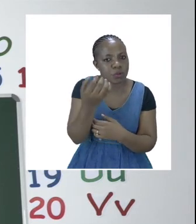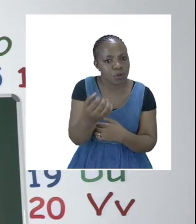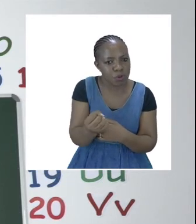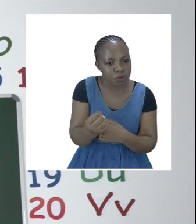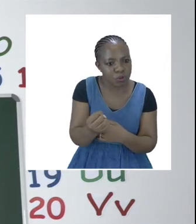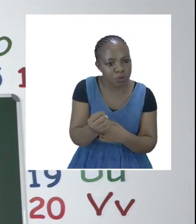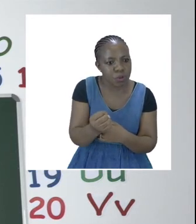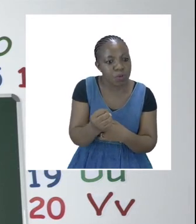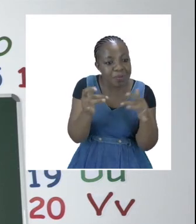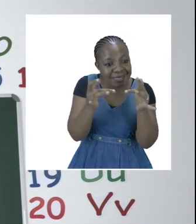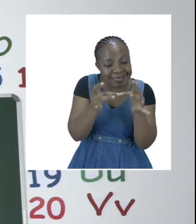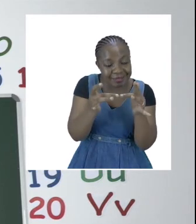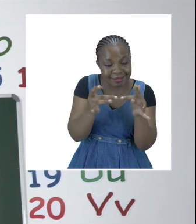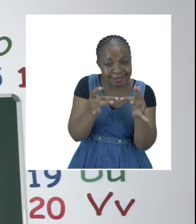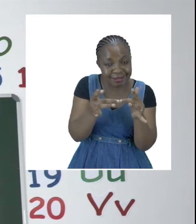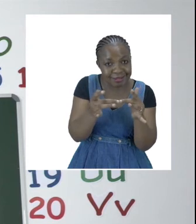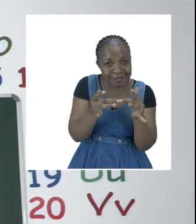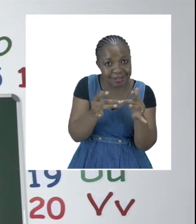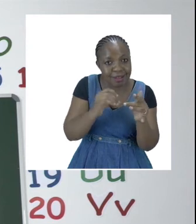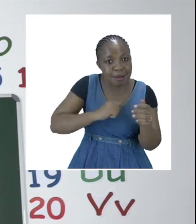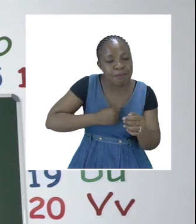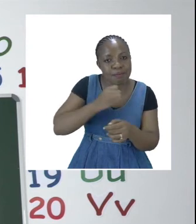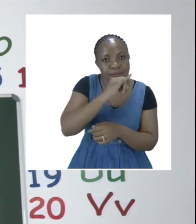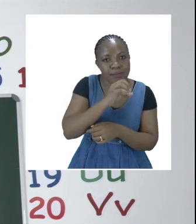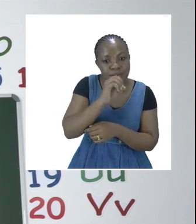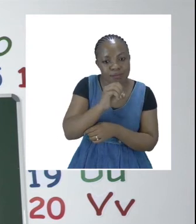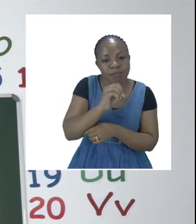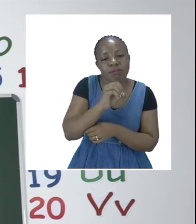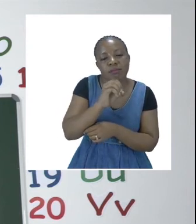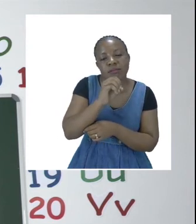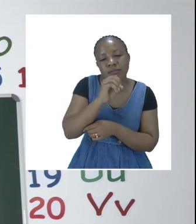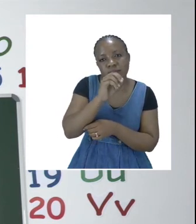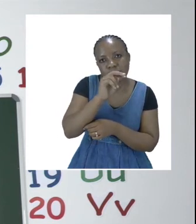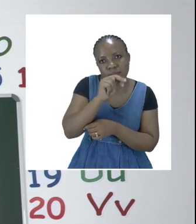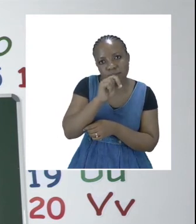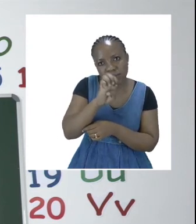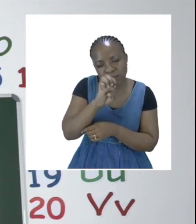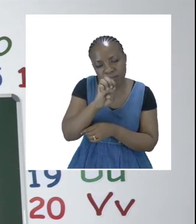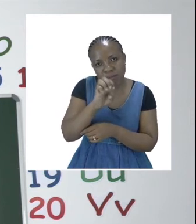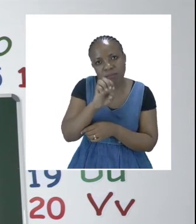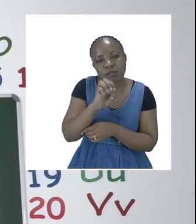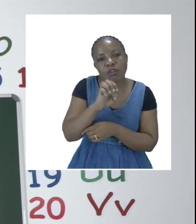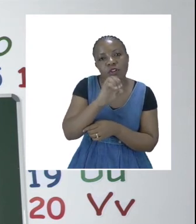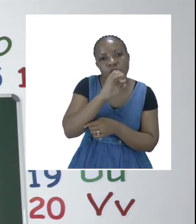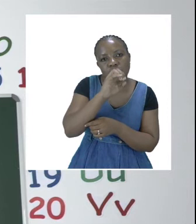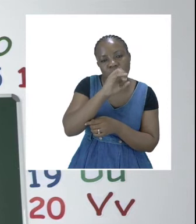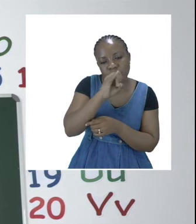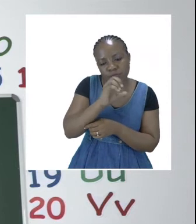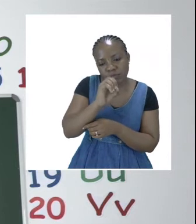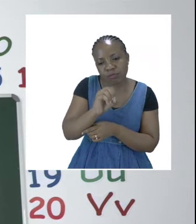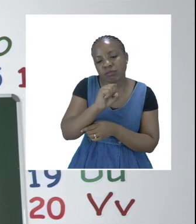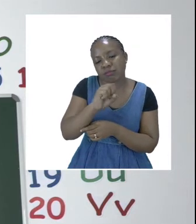our online platforms, MyZone and Zoshi Facebook pages, and in addition,